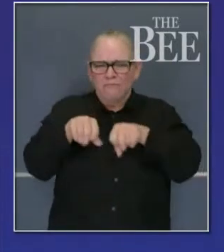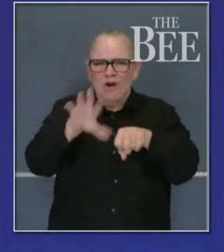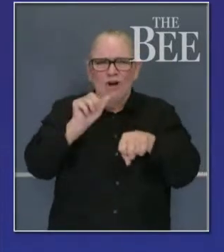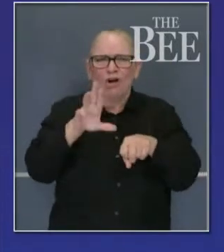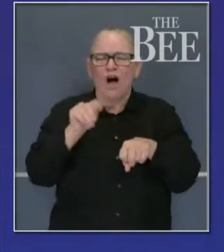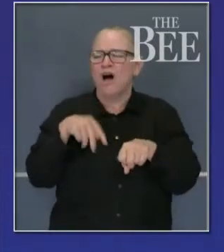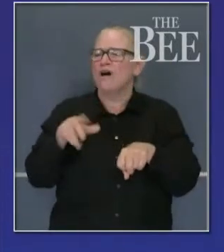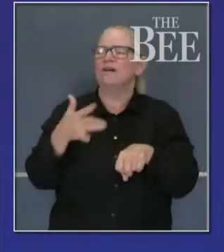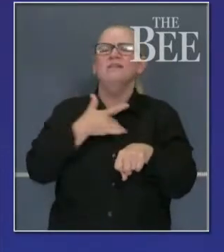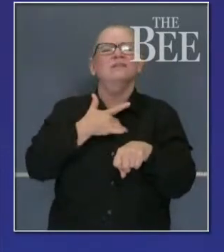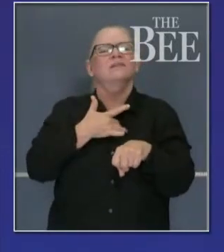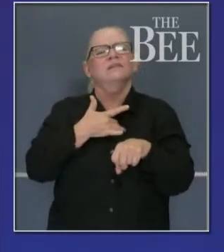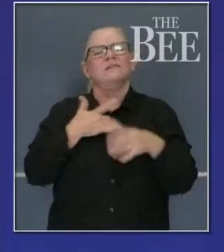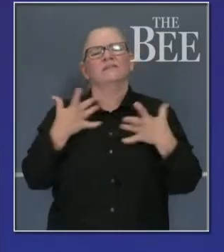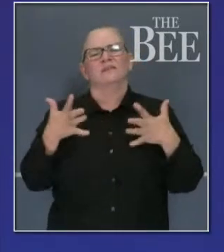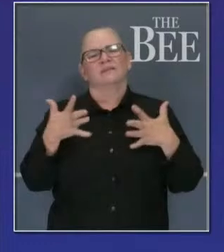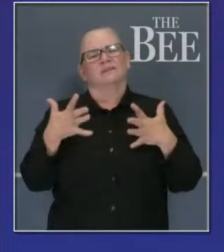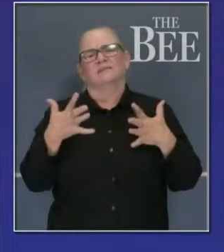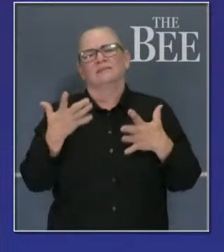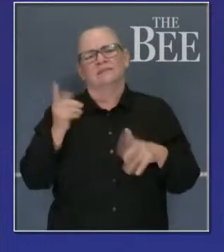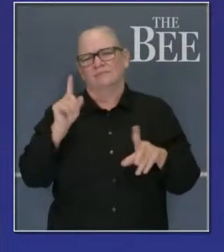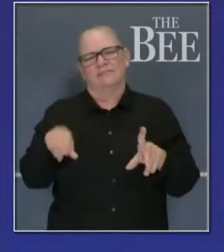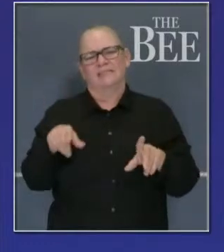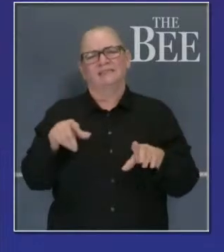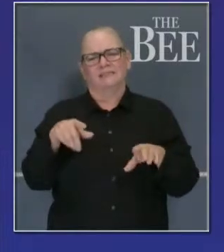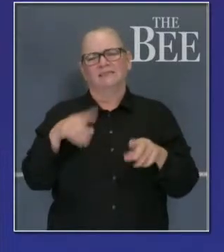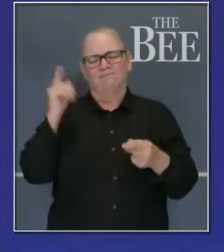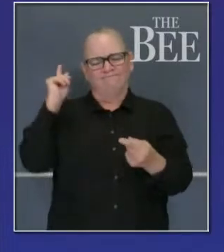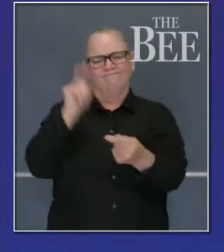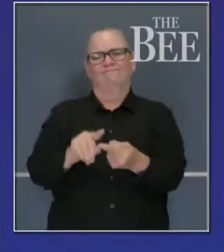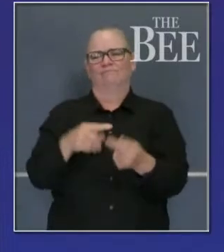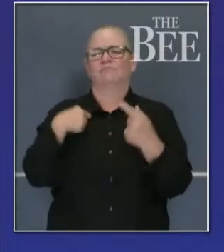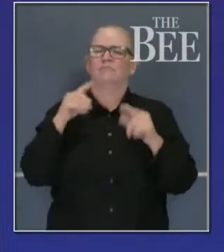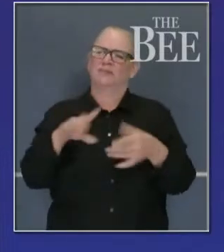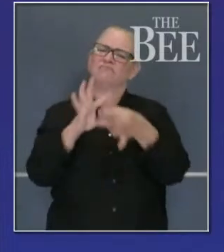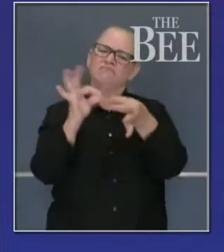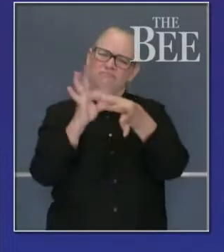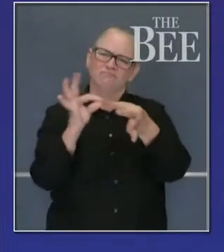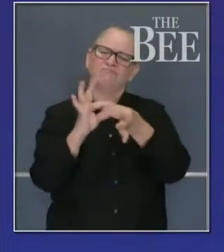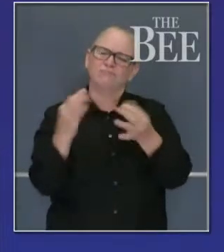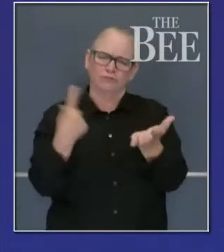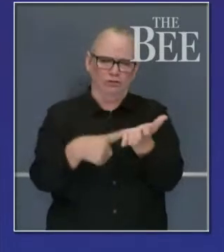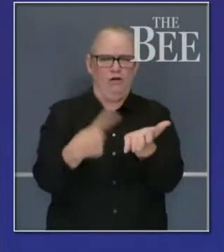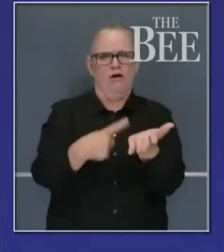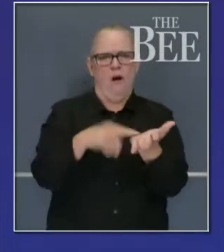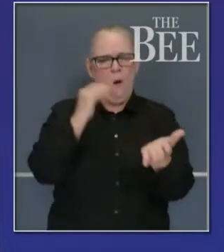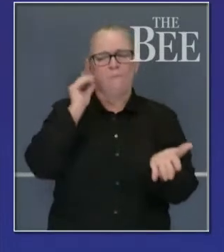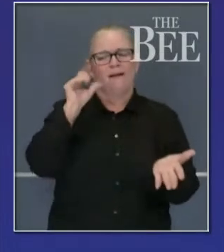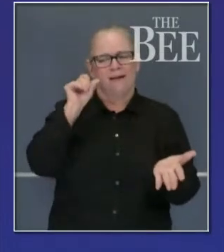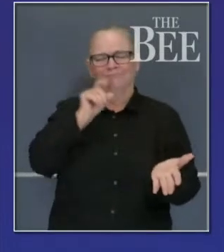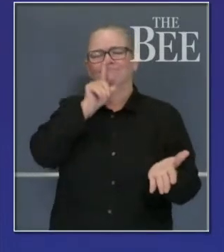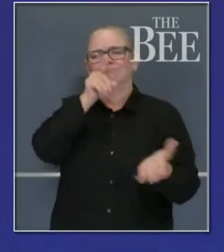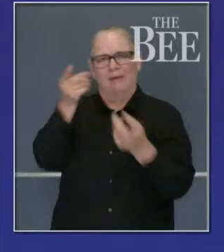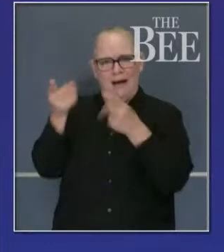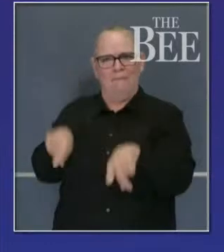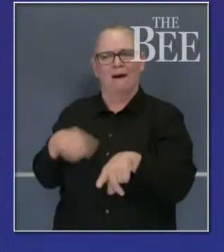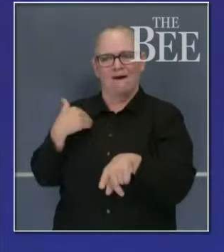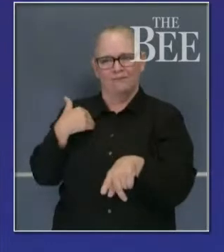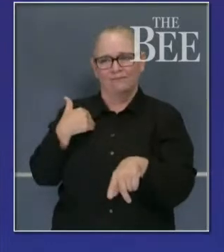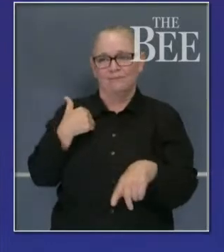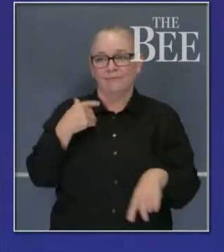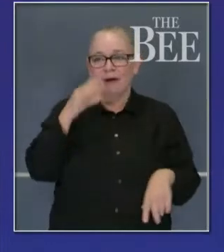to do. And so, again, I'd be remiss if I didn't highlight this. Many of you tuned in to get an update on the wildfires and